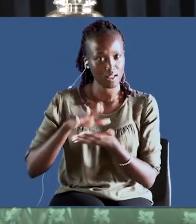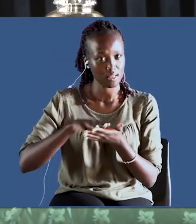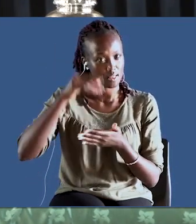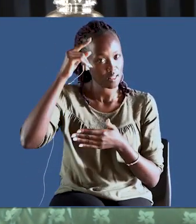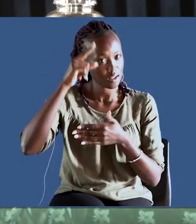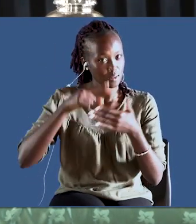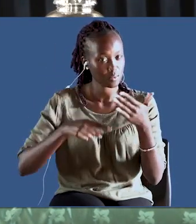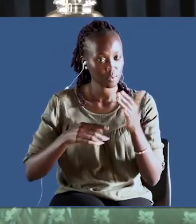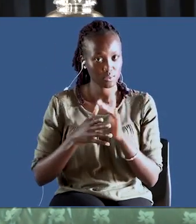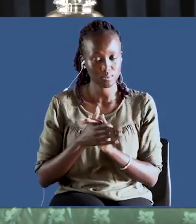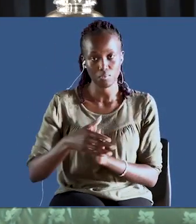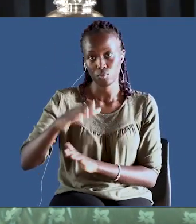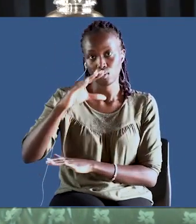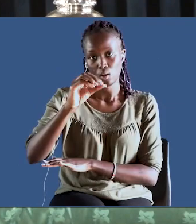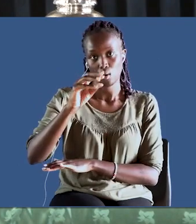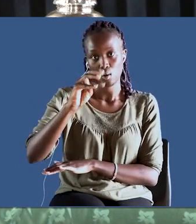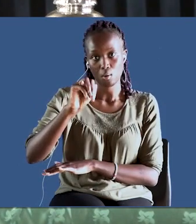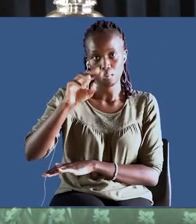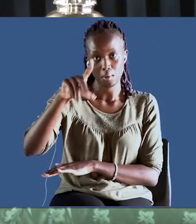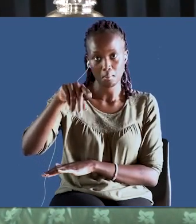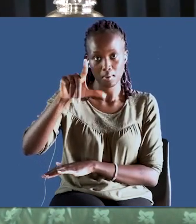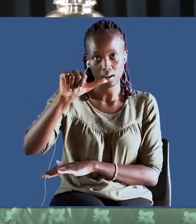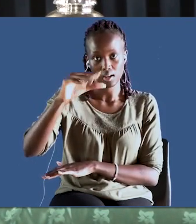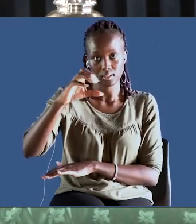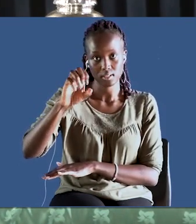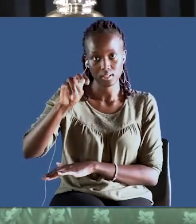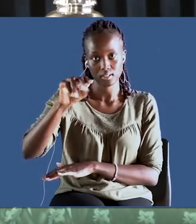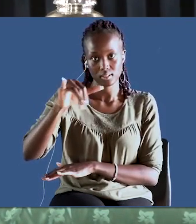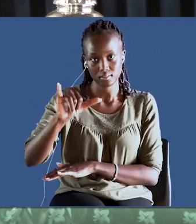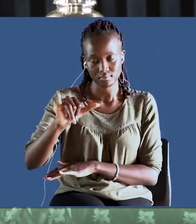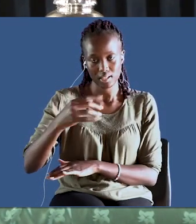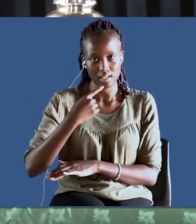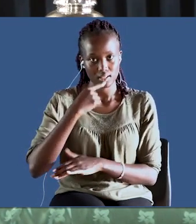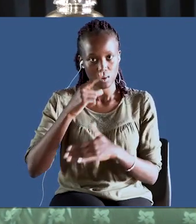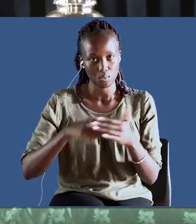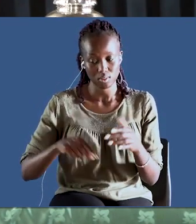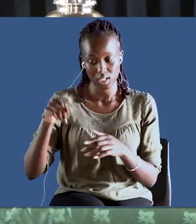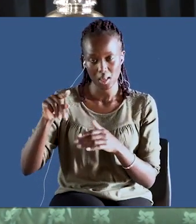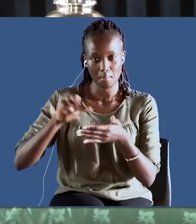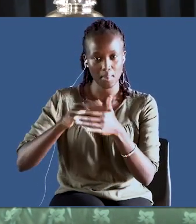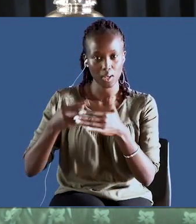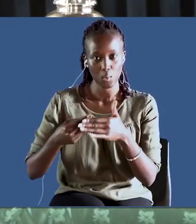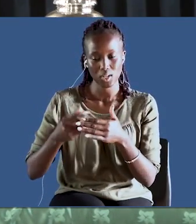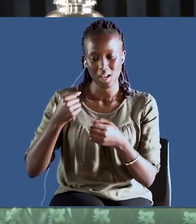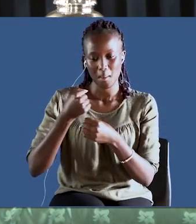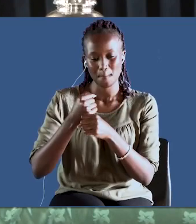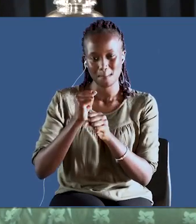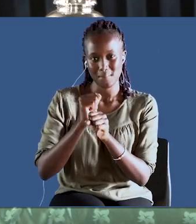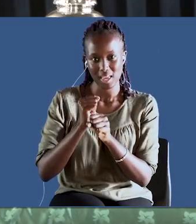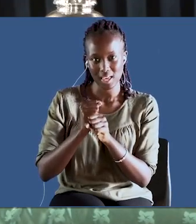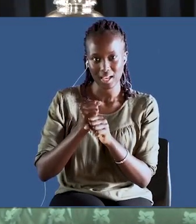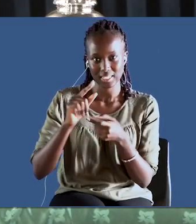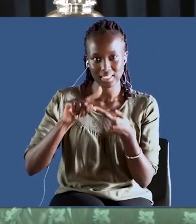on complacency, and we said that complacency is lowering God's standards. It is